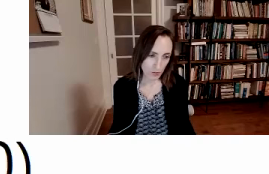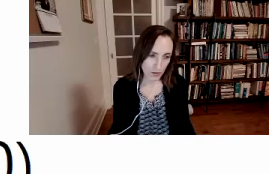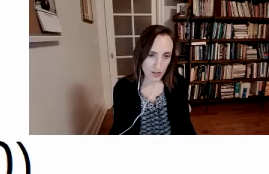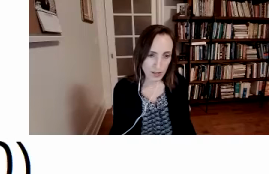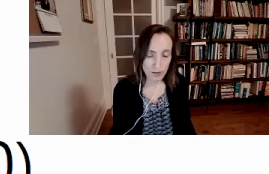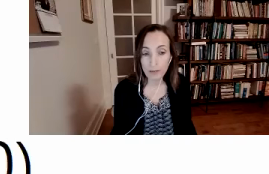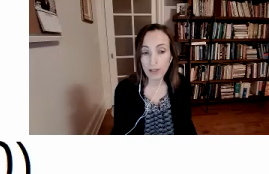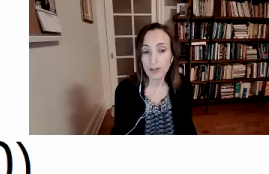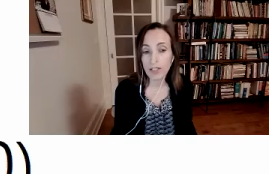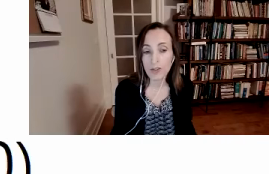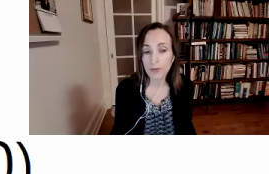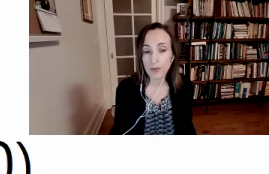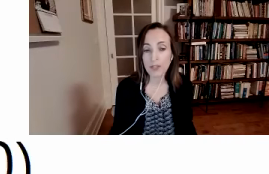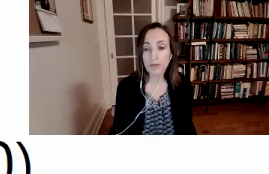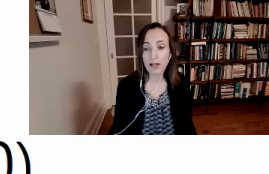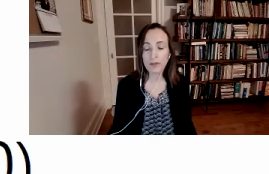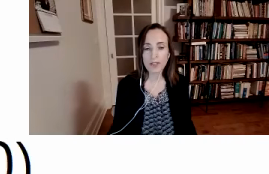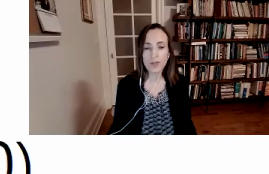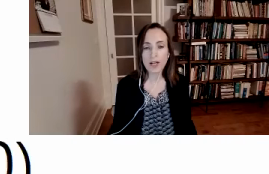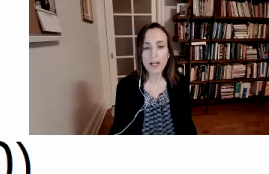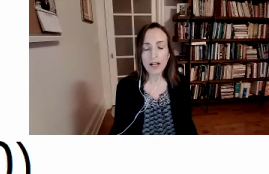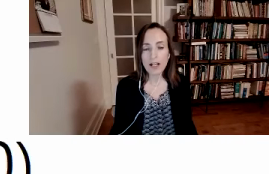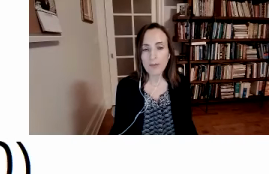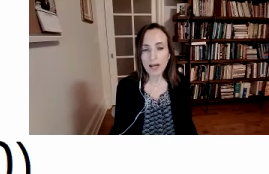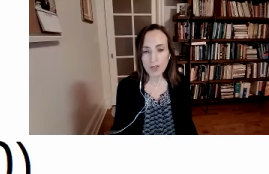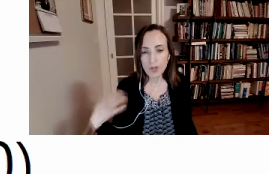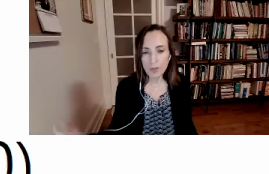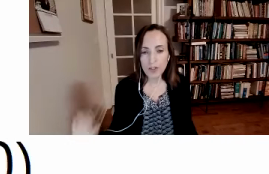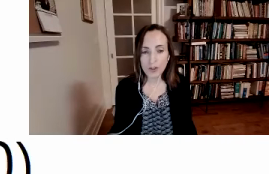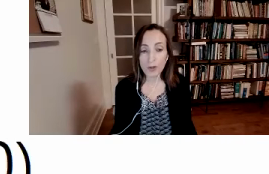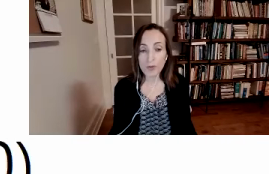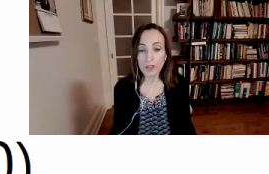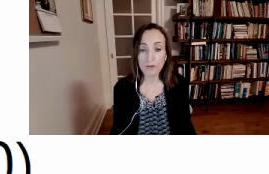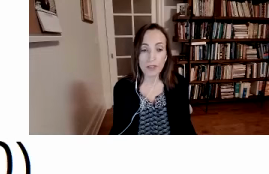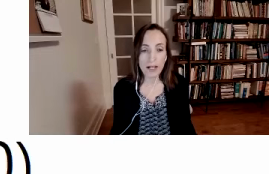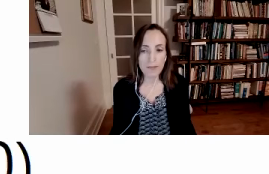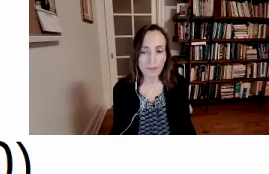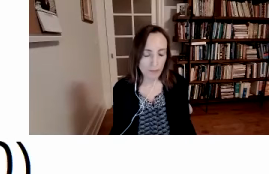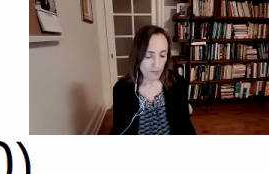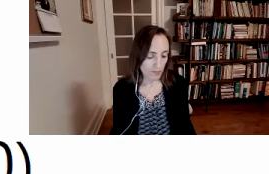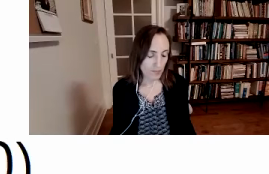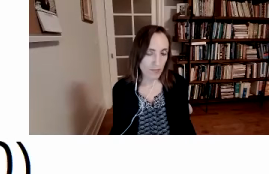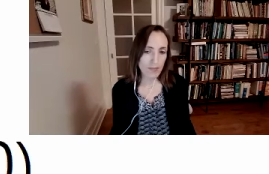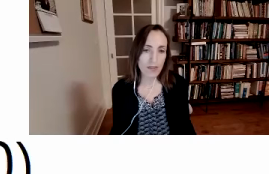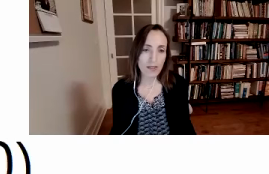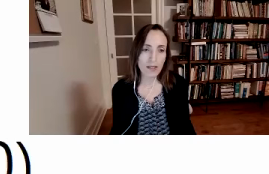mark locations of perceived boundaries as the speech goes in real time.